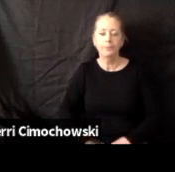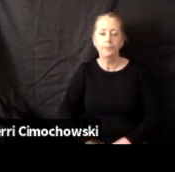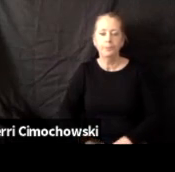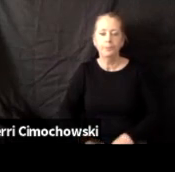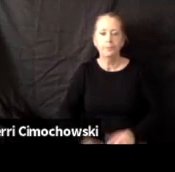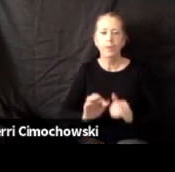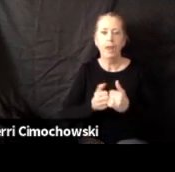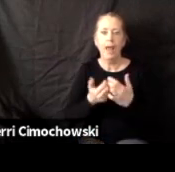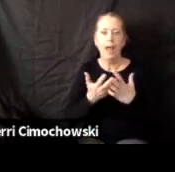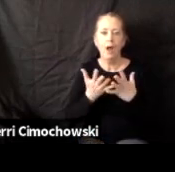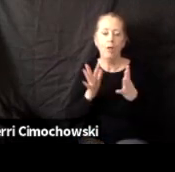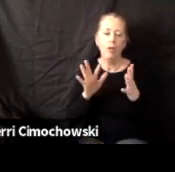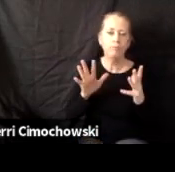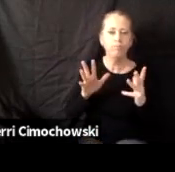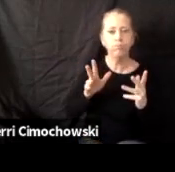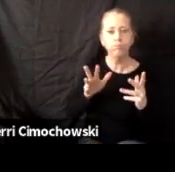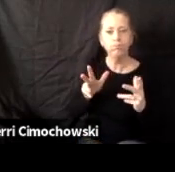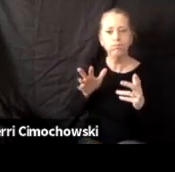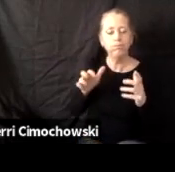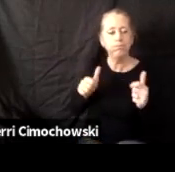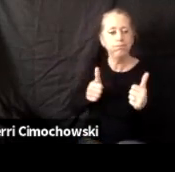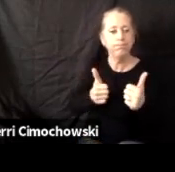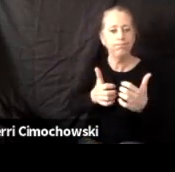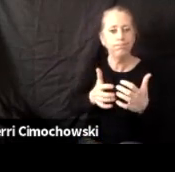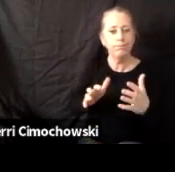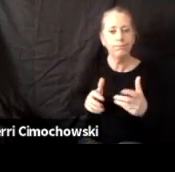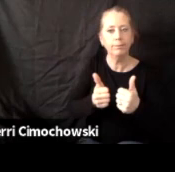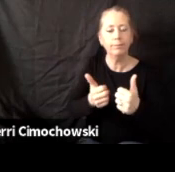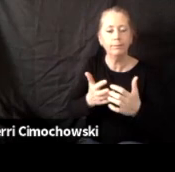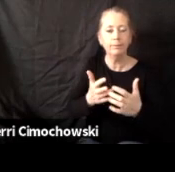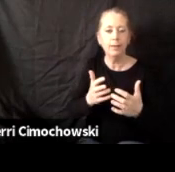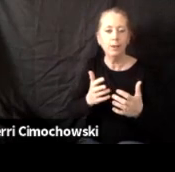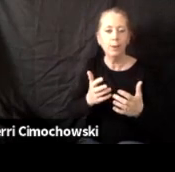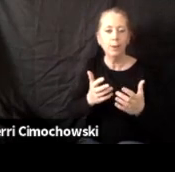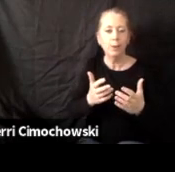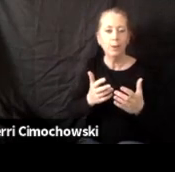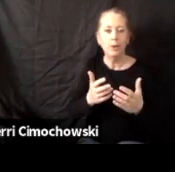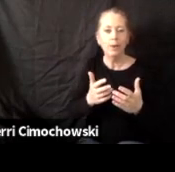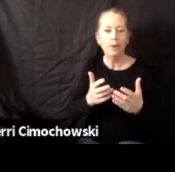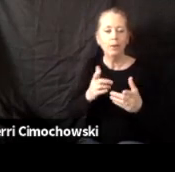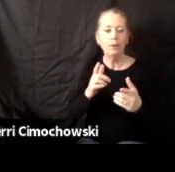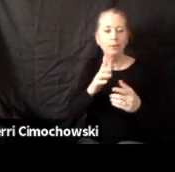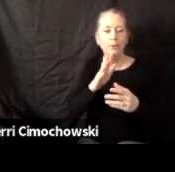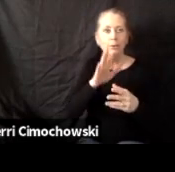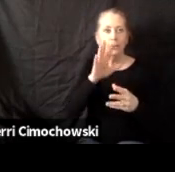How aggressive will we be in expanding the program to accommodate people on the wait list?